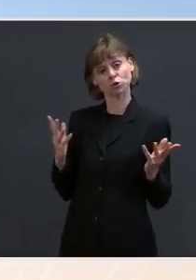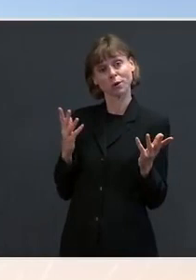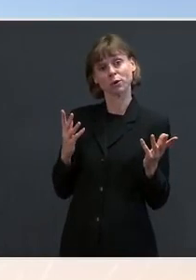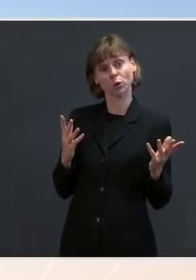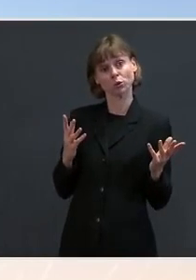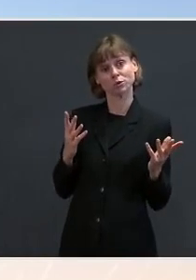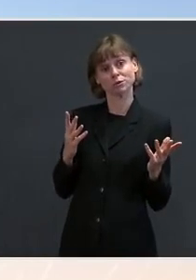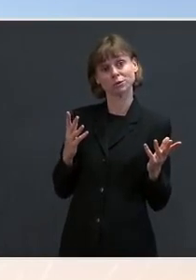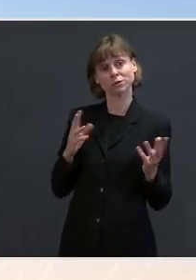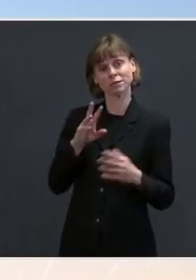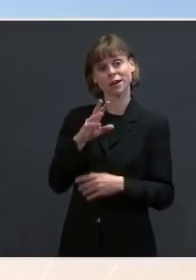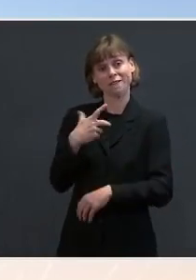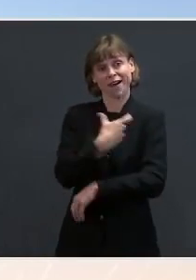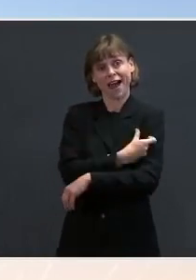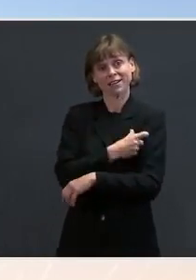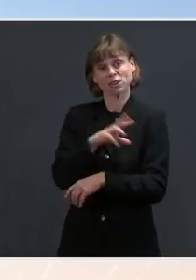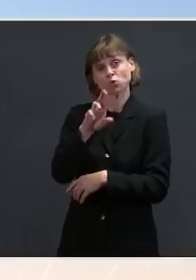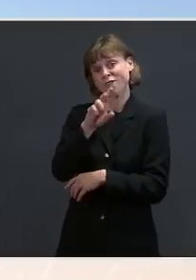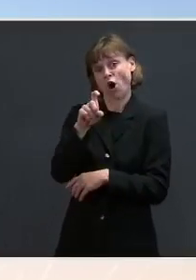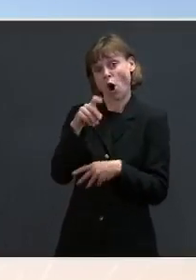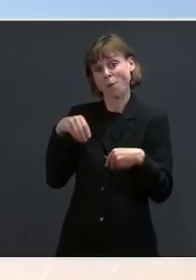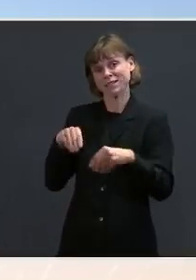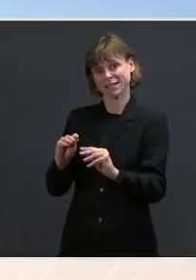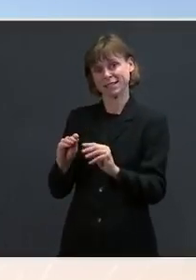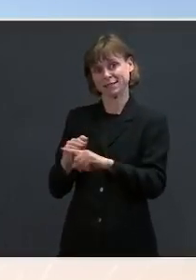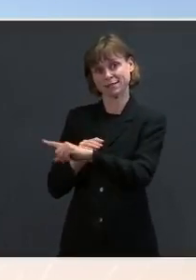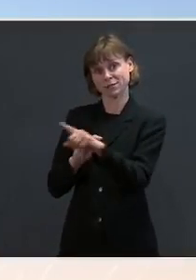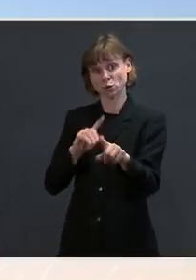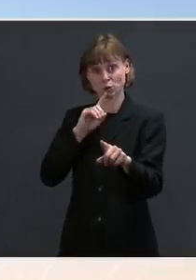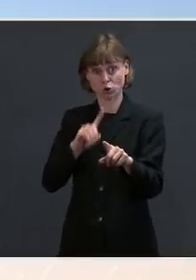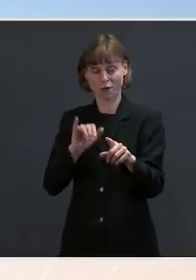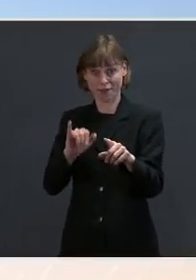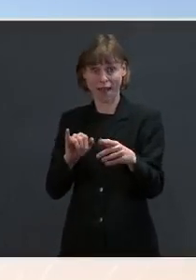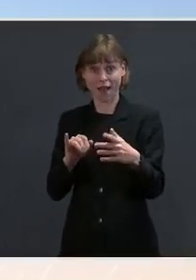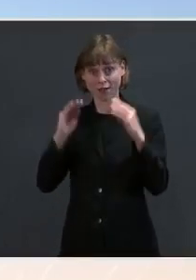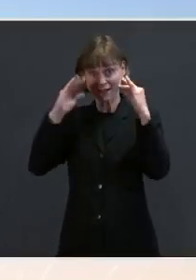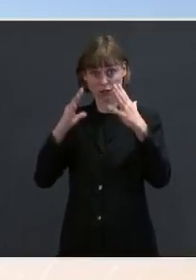the country to ensure that teachers are prioritized.